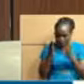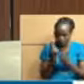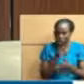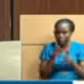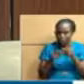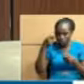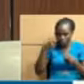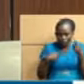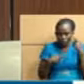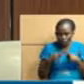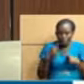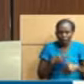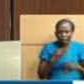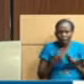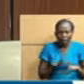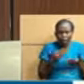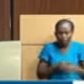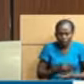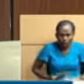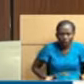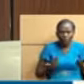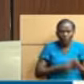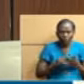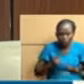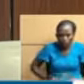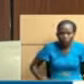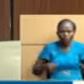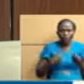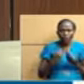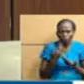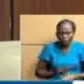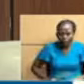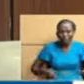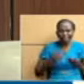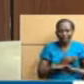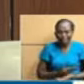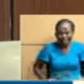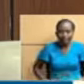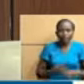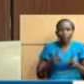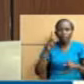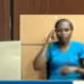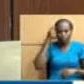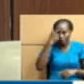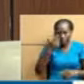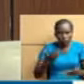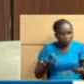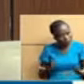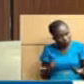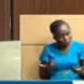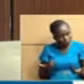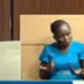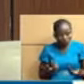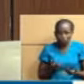We are dying of hunger, we are dying of this, we are dying of income, we are dying of whatever, and then government is simply patting on their backs. I think